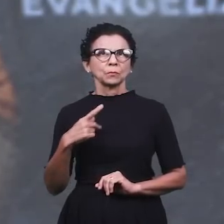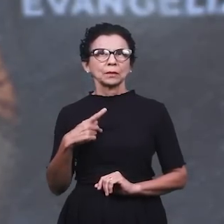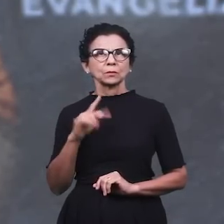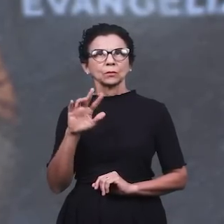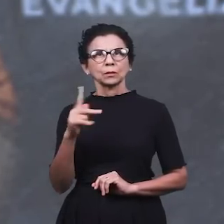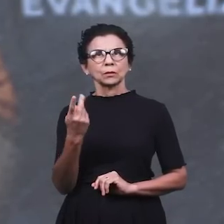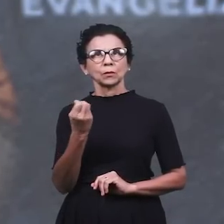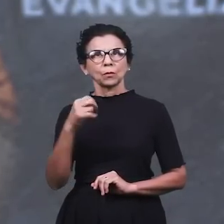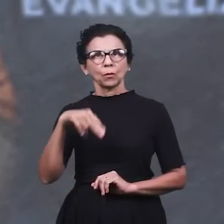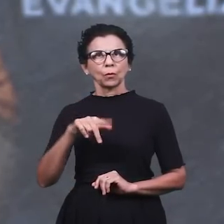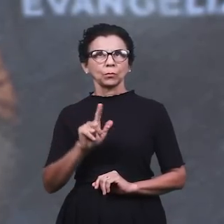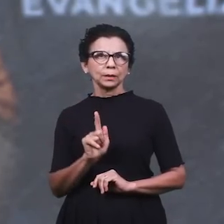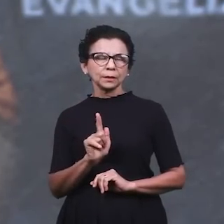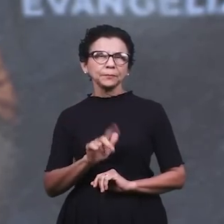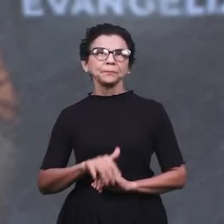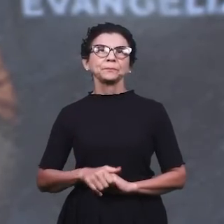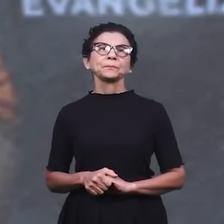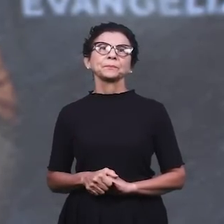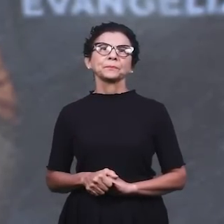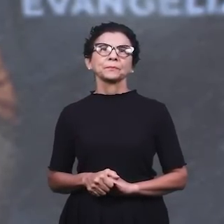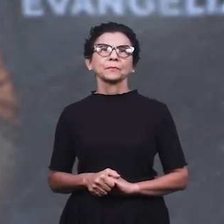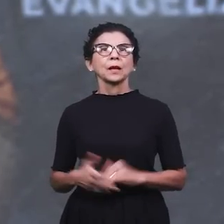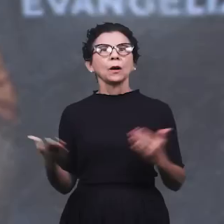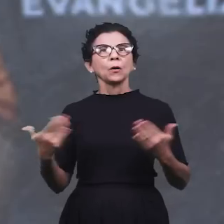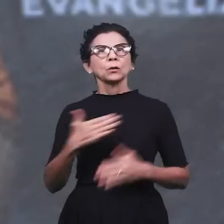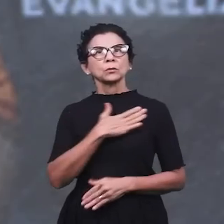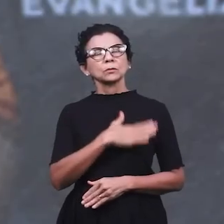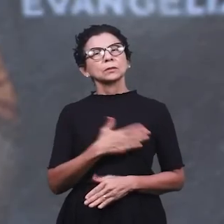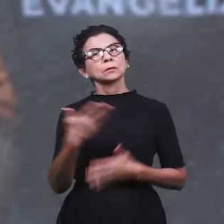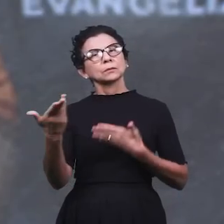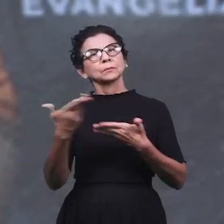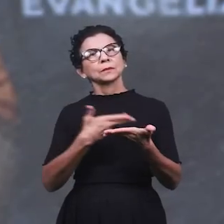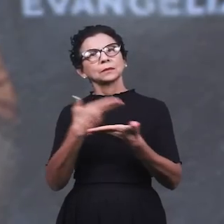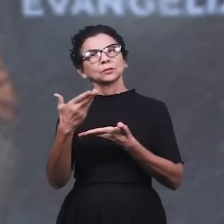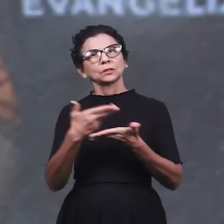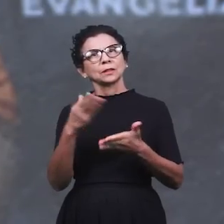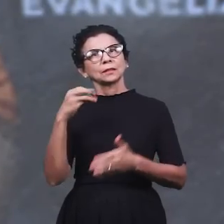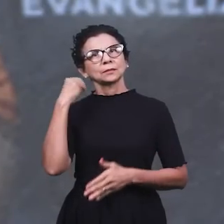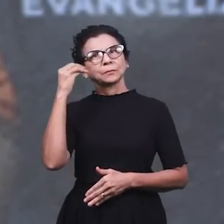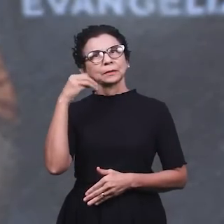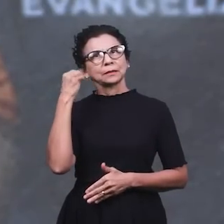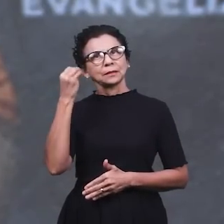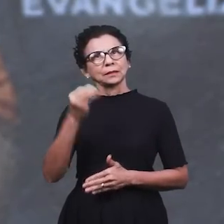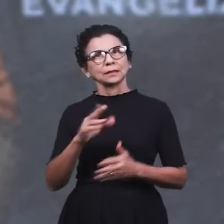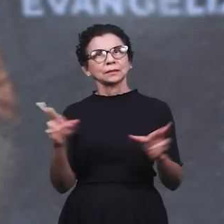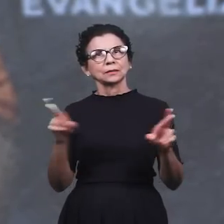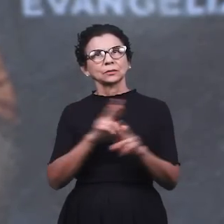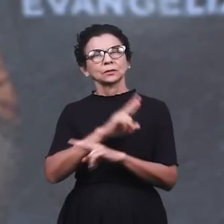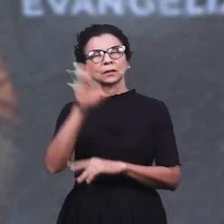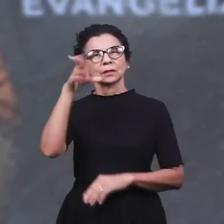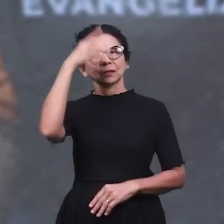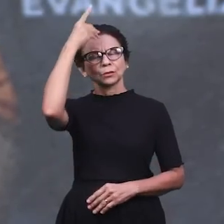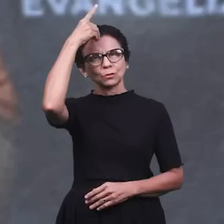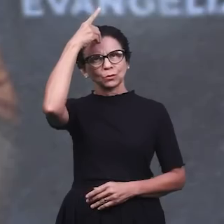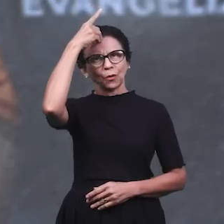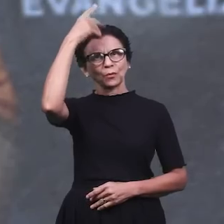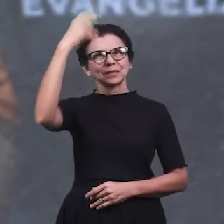My pastor is Hyung-gun Lee. And today I'd like to share an